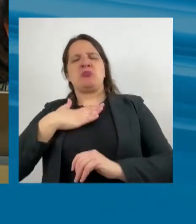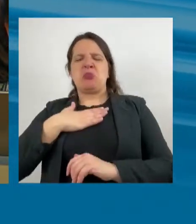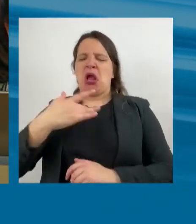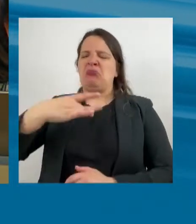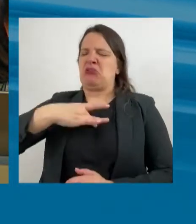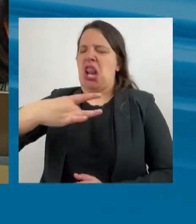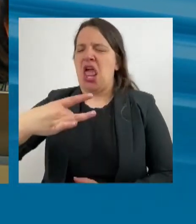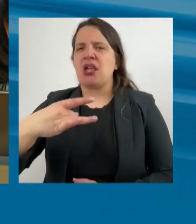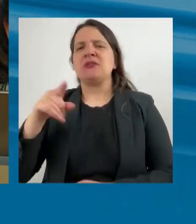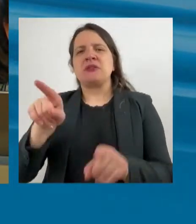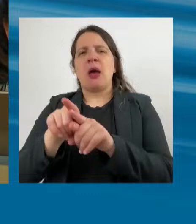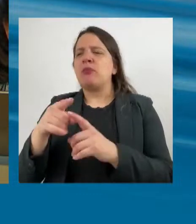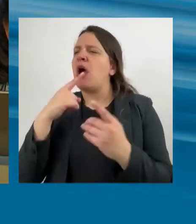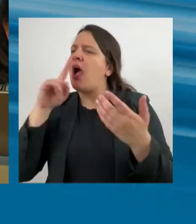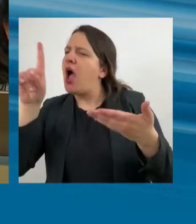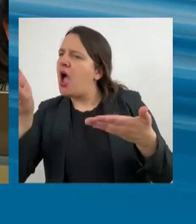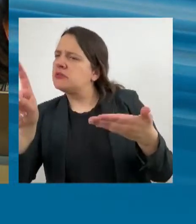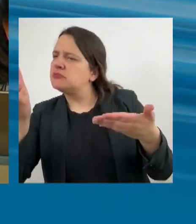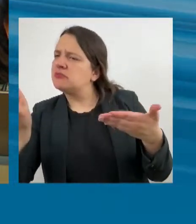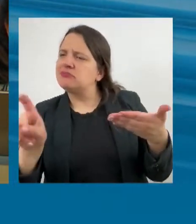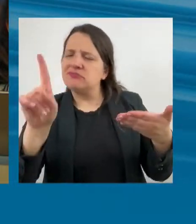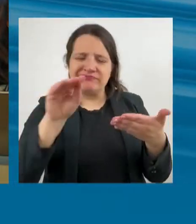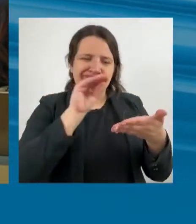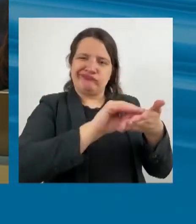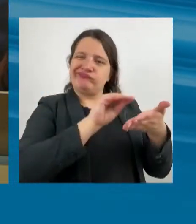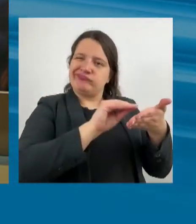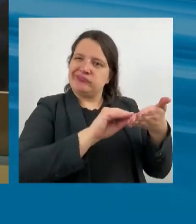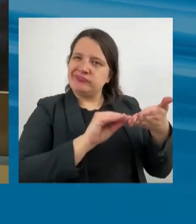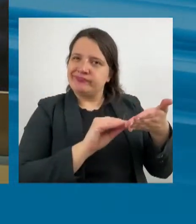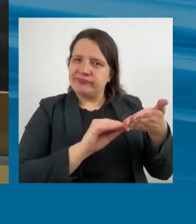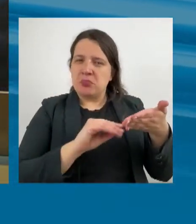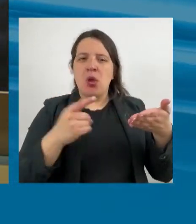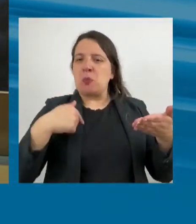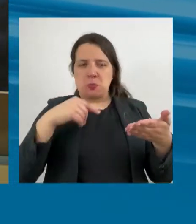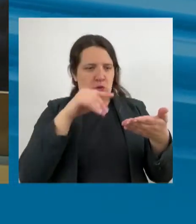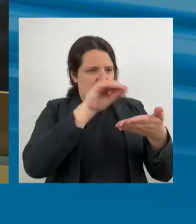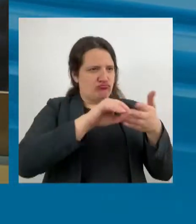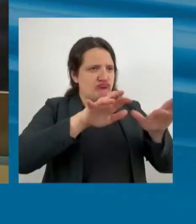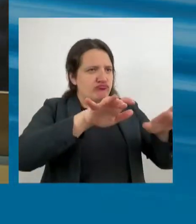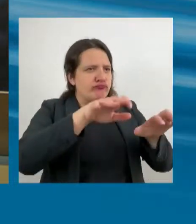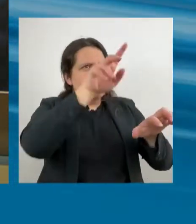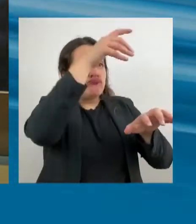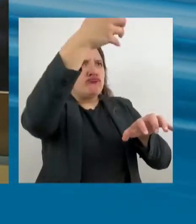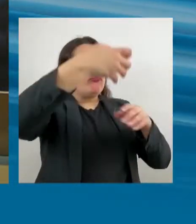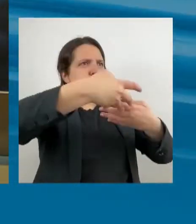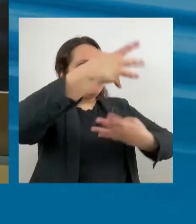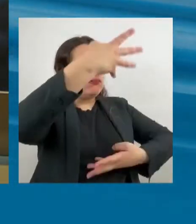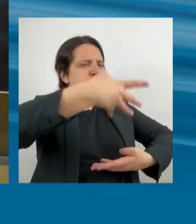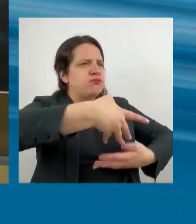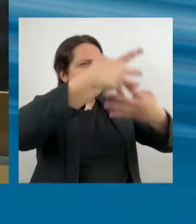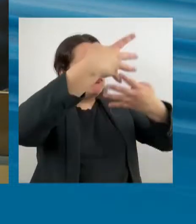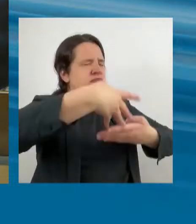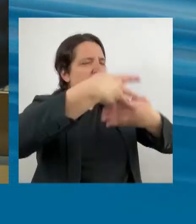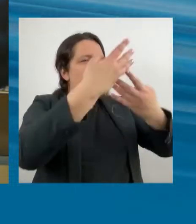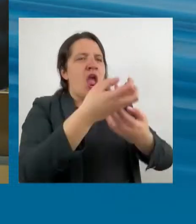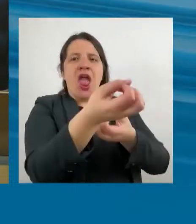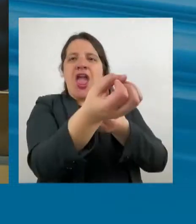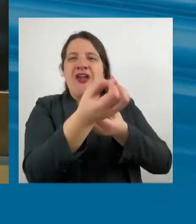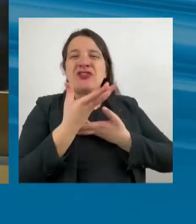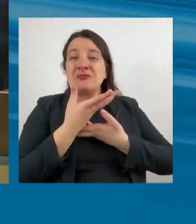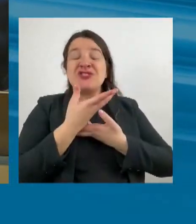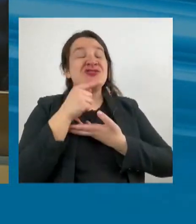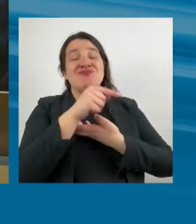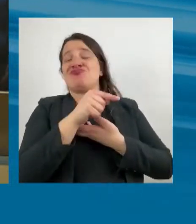census, especially in the household surveys and in the administrative records in several of our